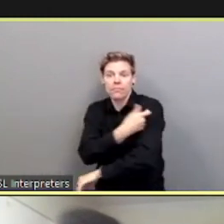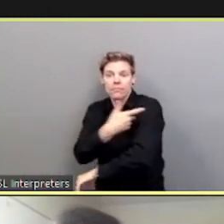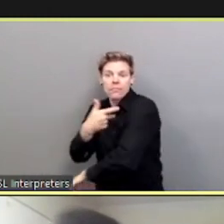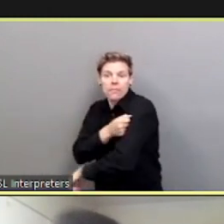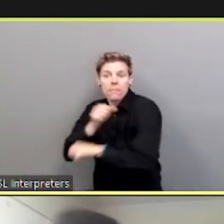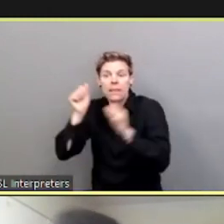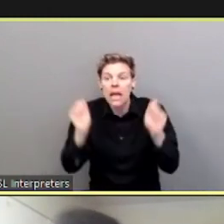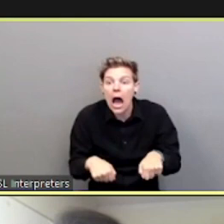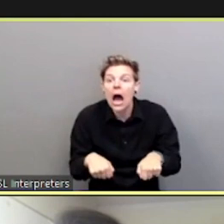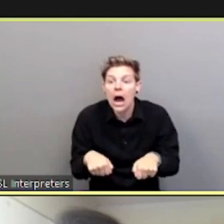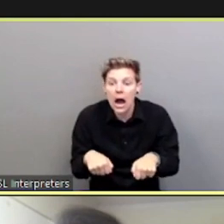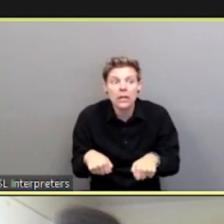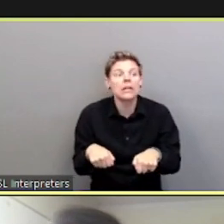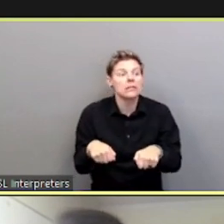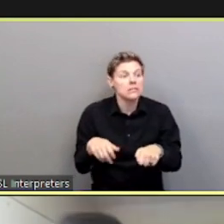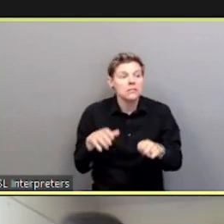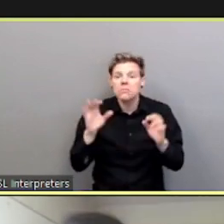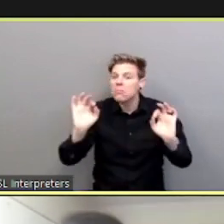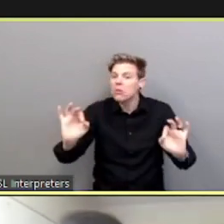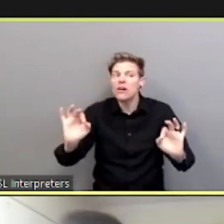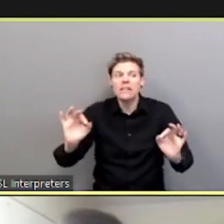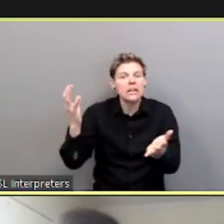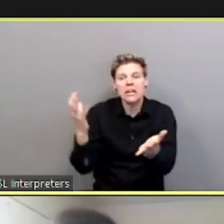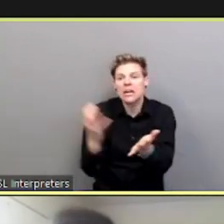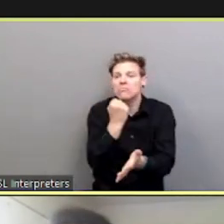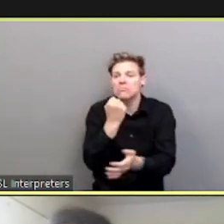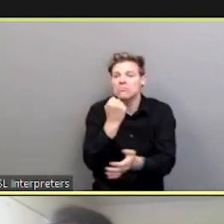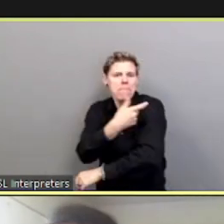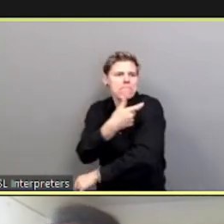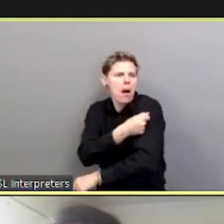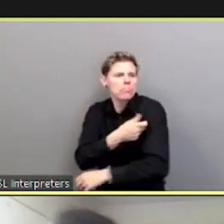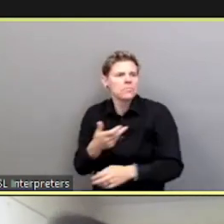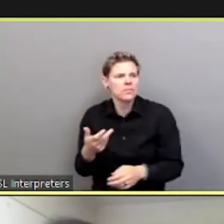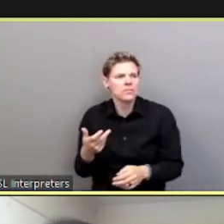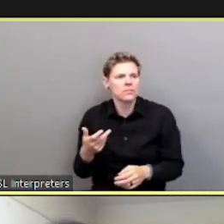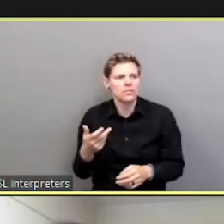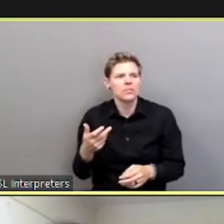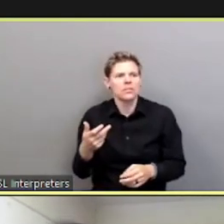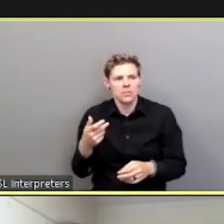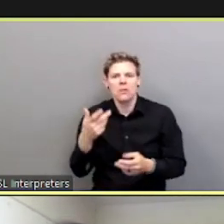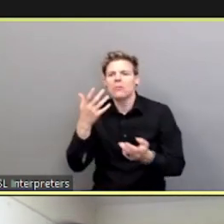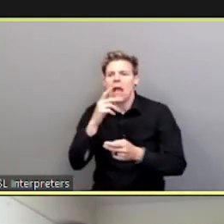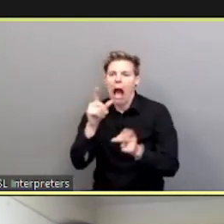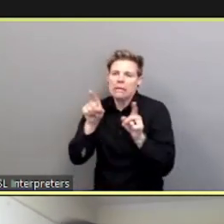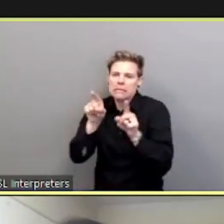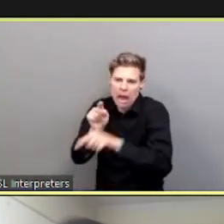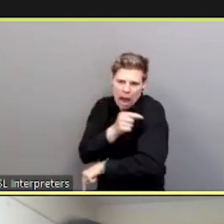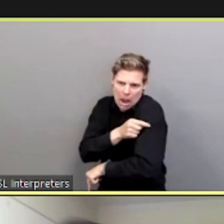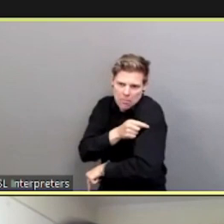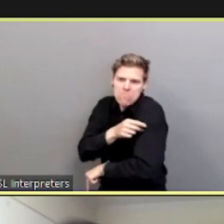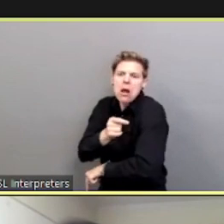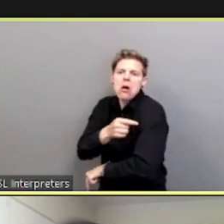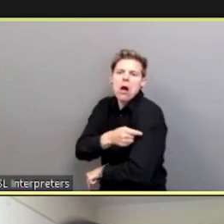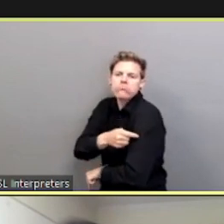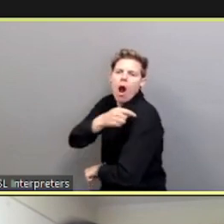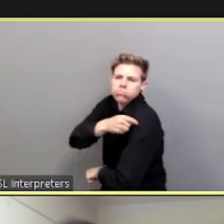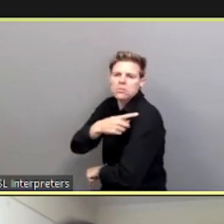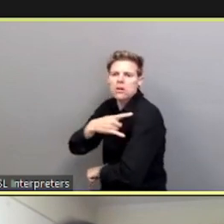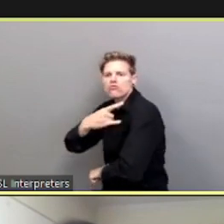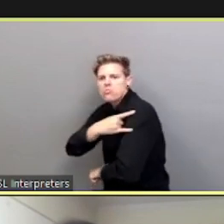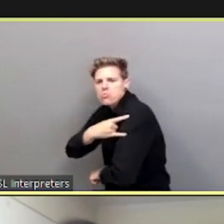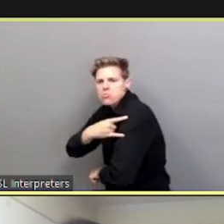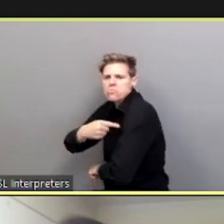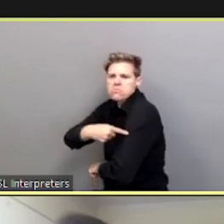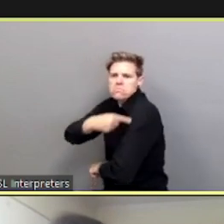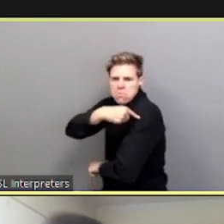the same arm at the same time, not in the same place, but in different places on your arm. Also, just a reminder to all the parents out